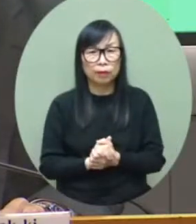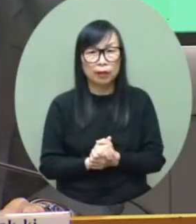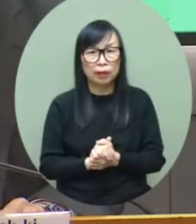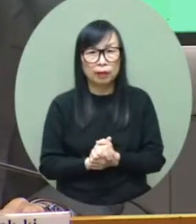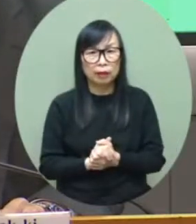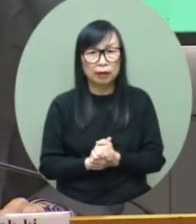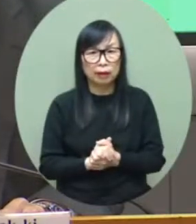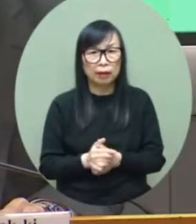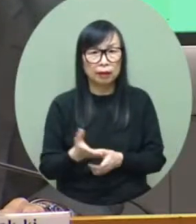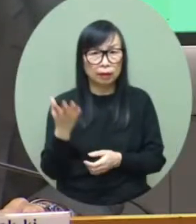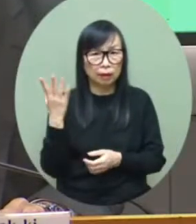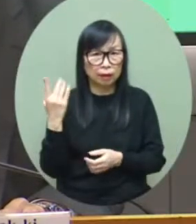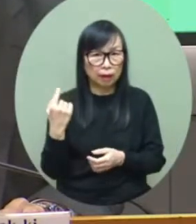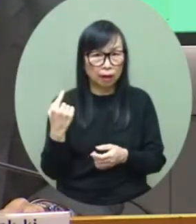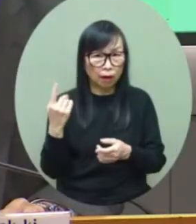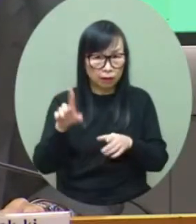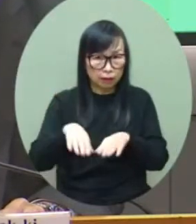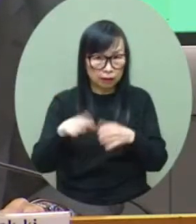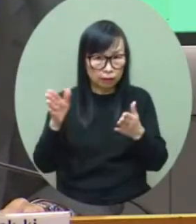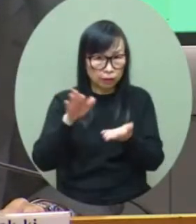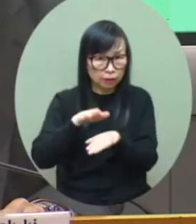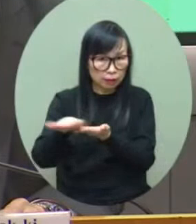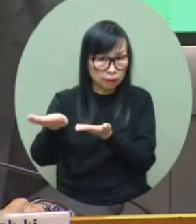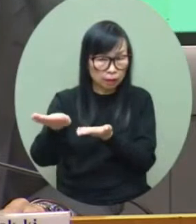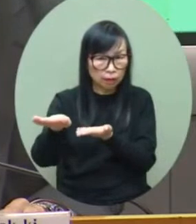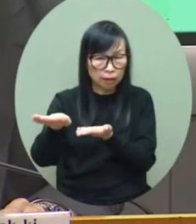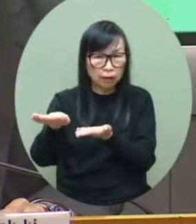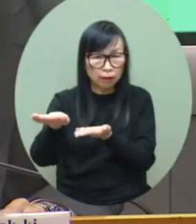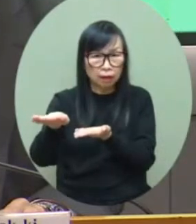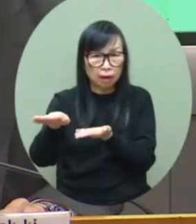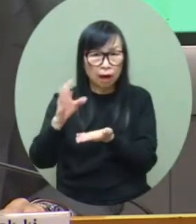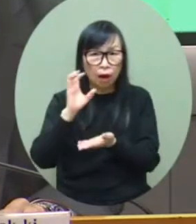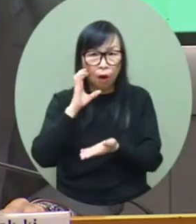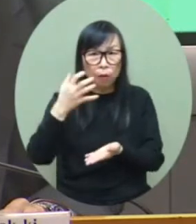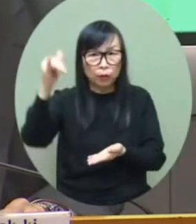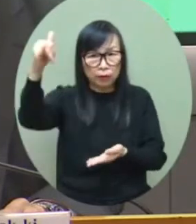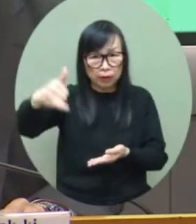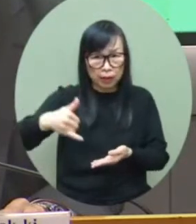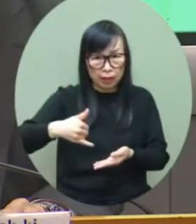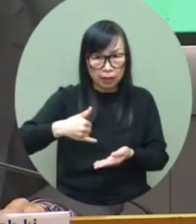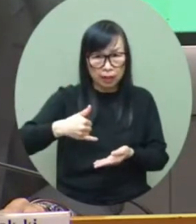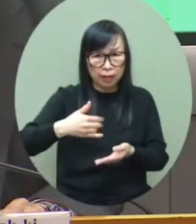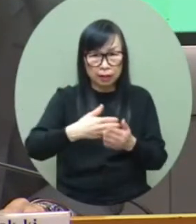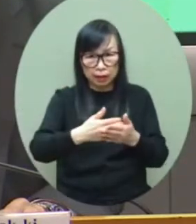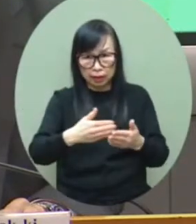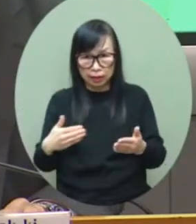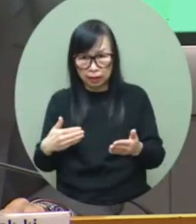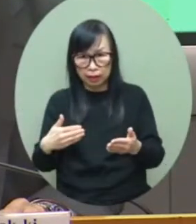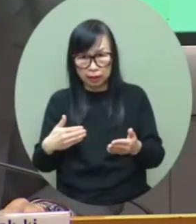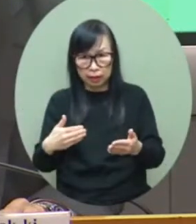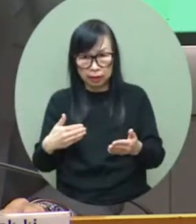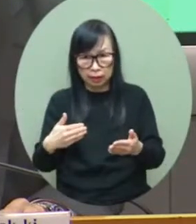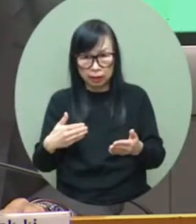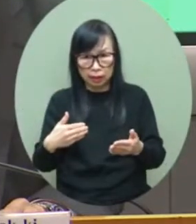transportation service for the Shuttlecock BCP, it will also be resumed. And then